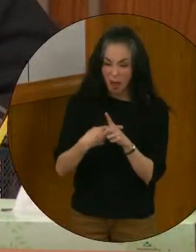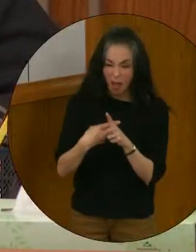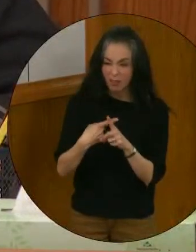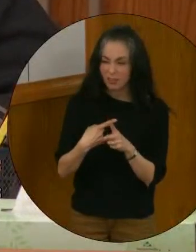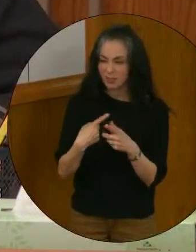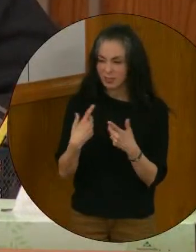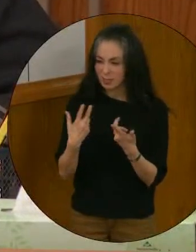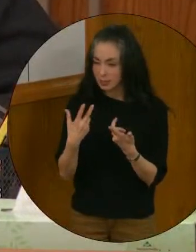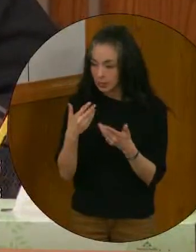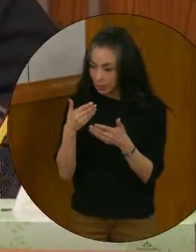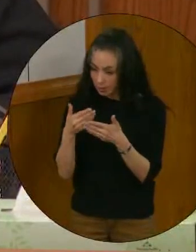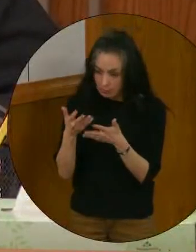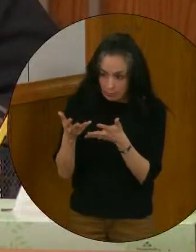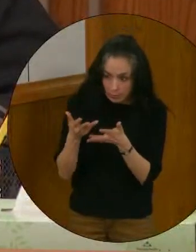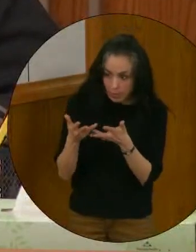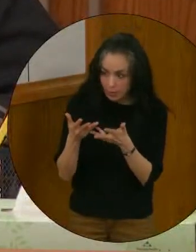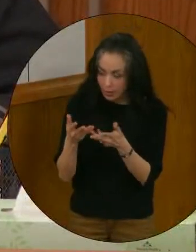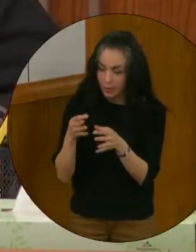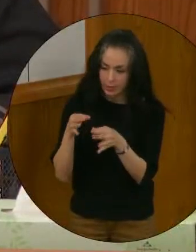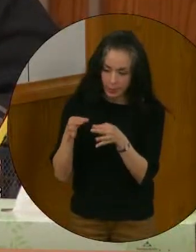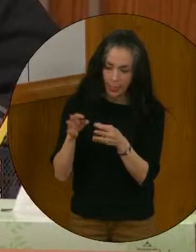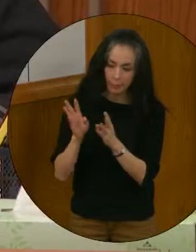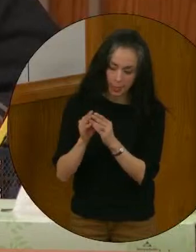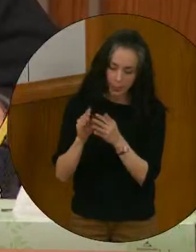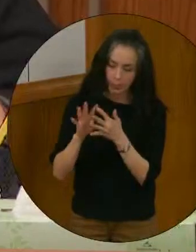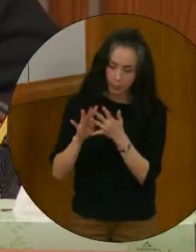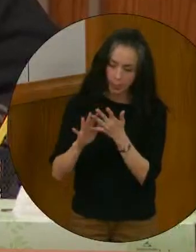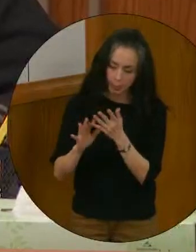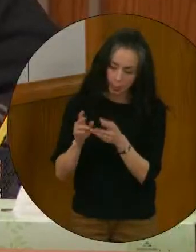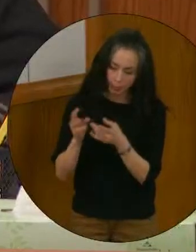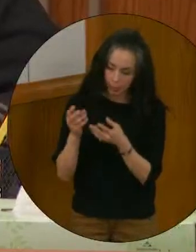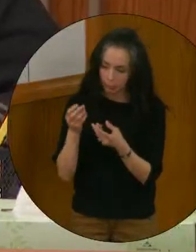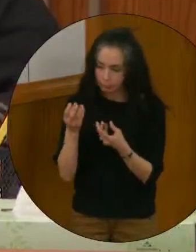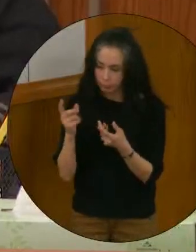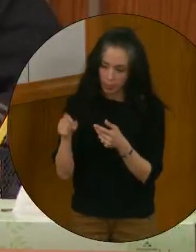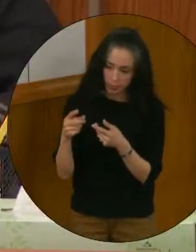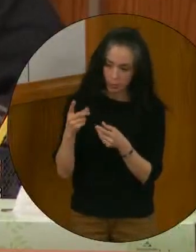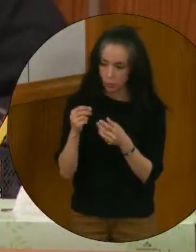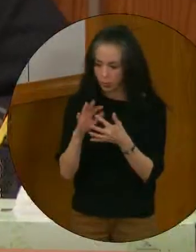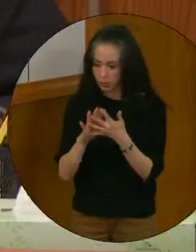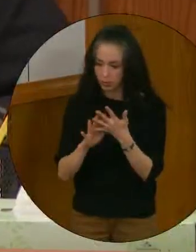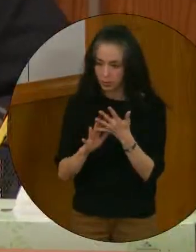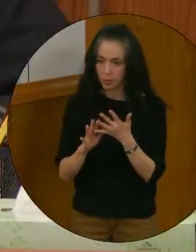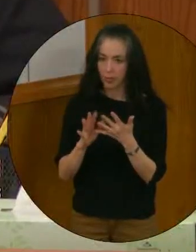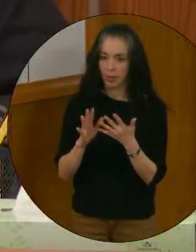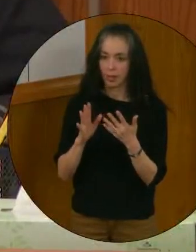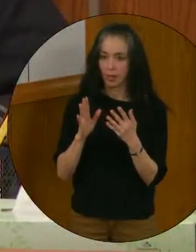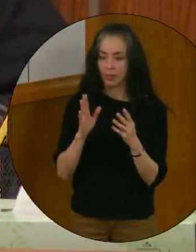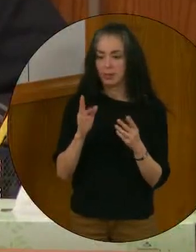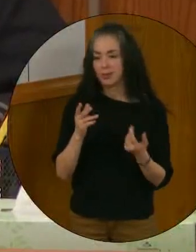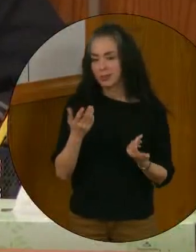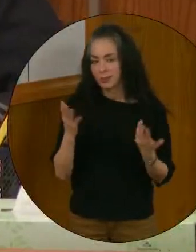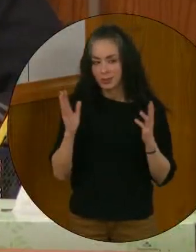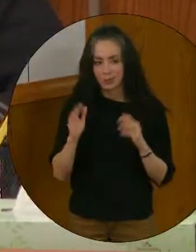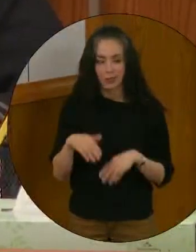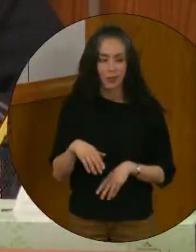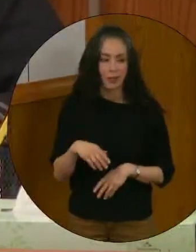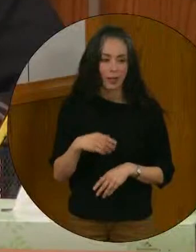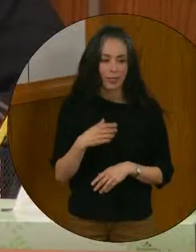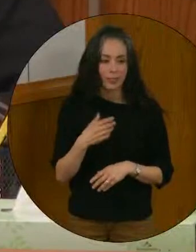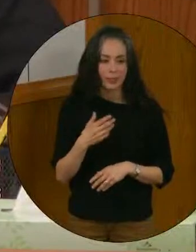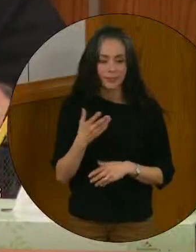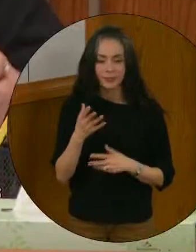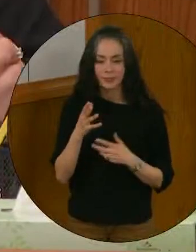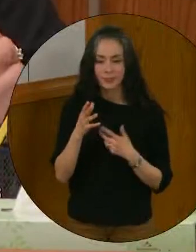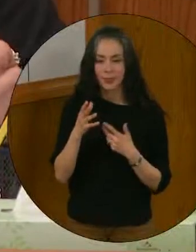time I get close, but then explain how many meetings and what it entails, and, I've started going after, I don't want to say going after,